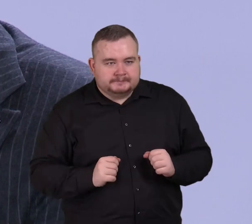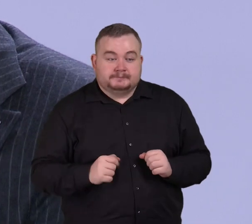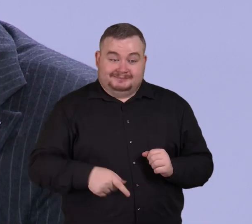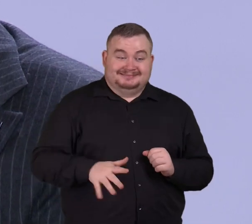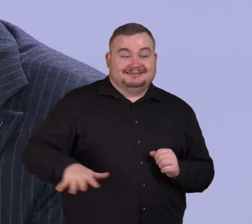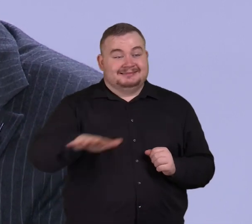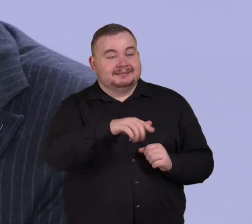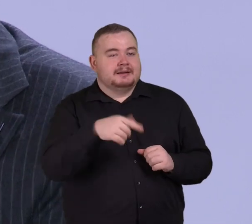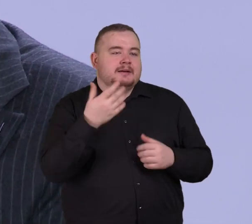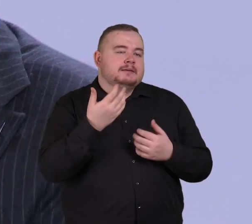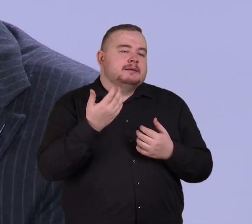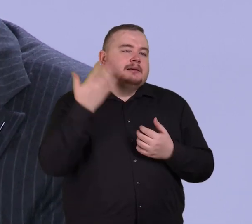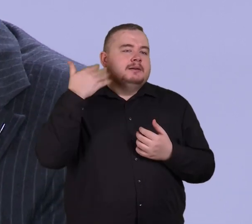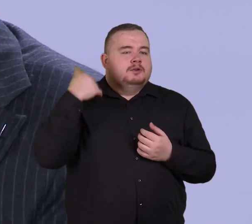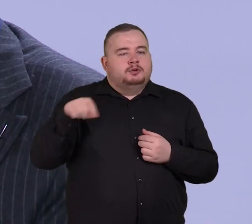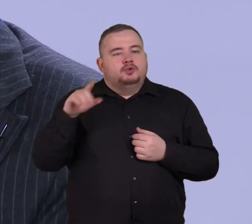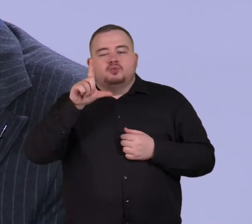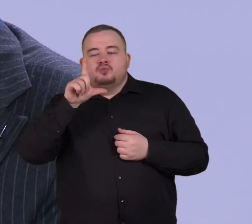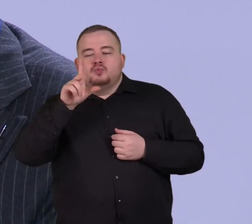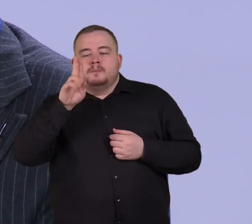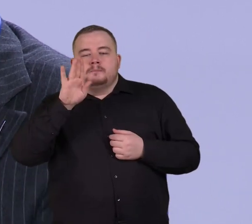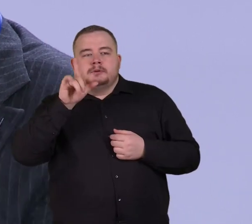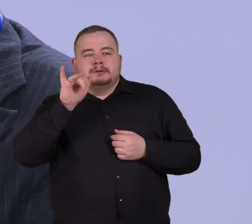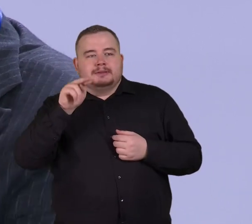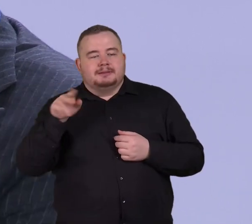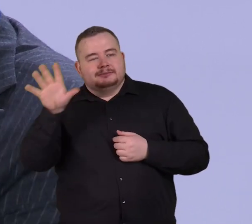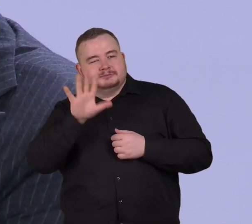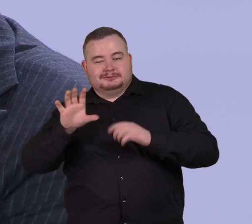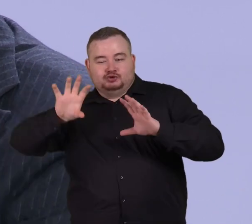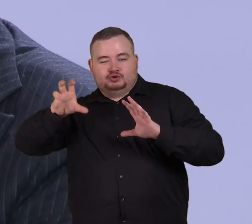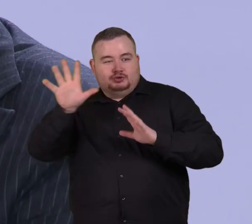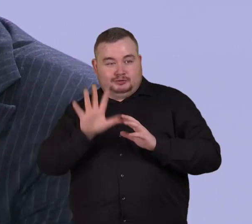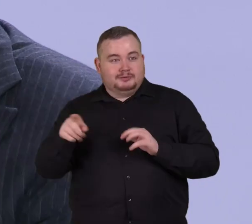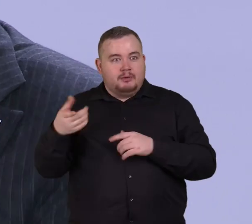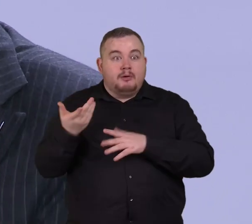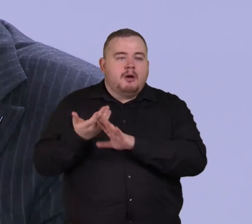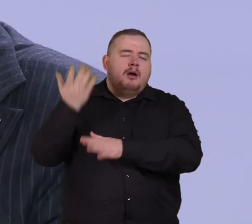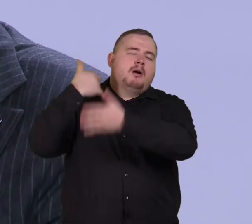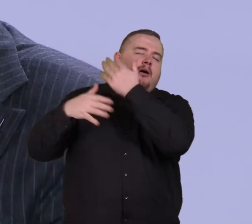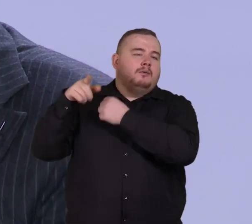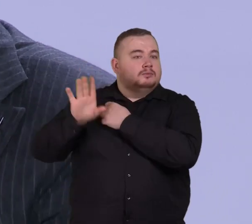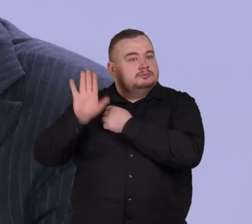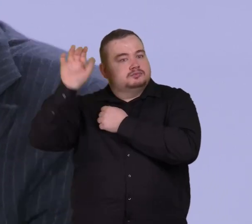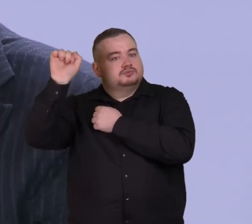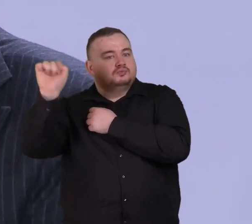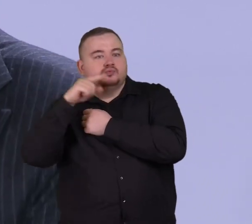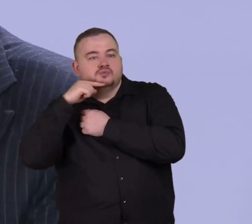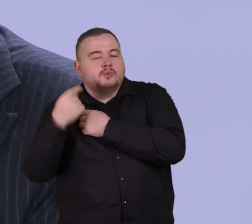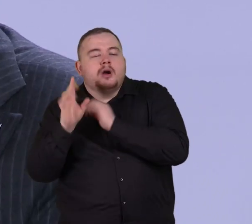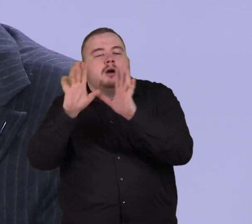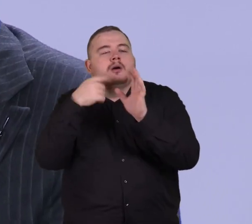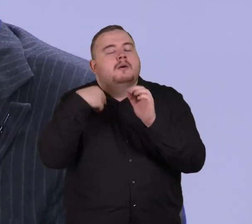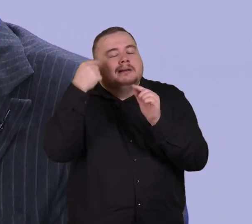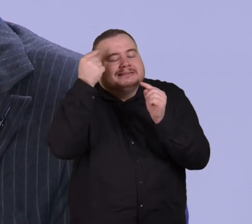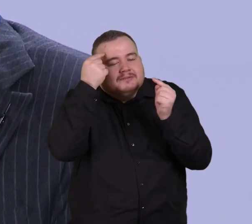history determines us. When it comes to our region, the Lubelskie region, we were